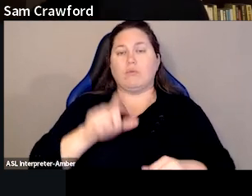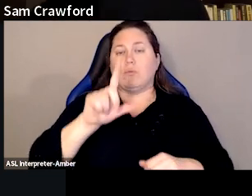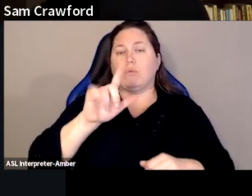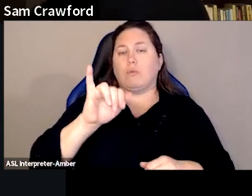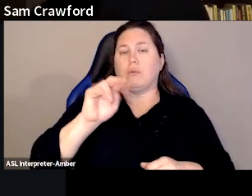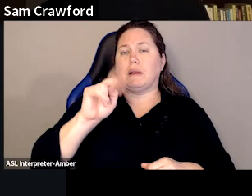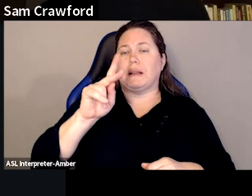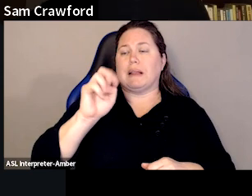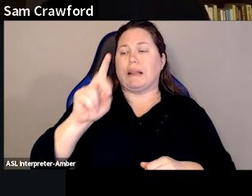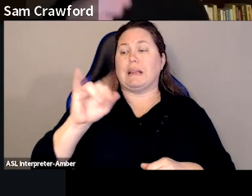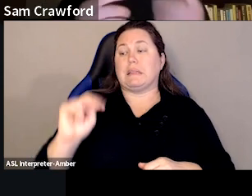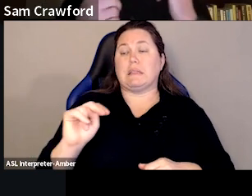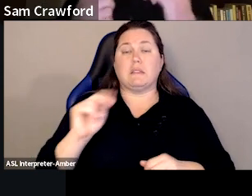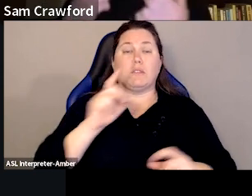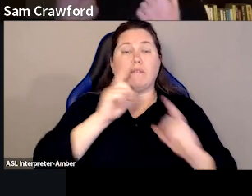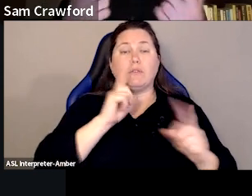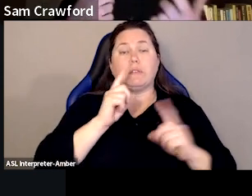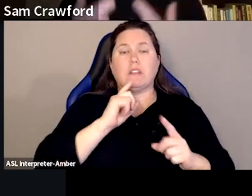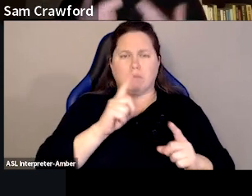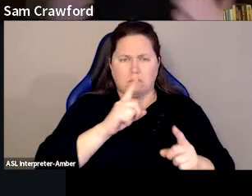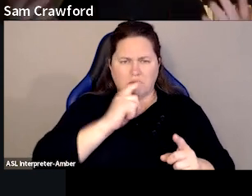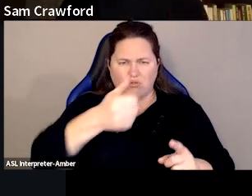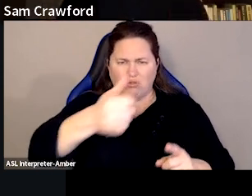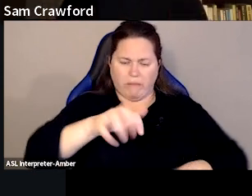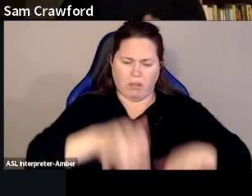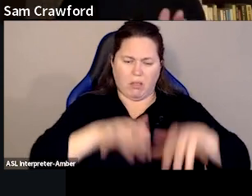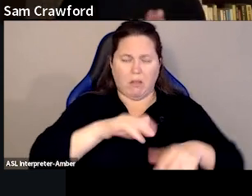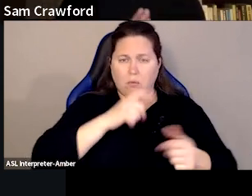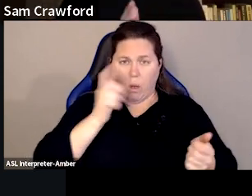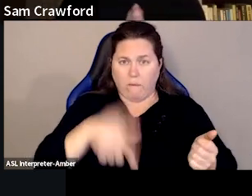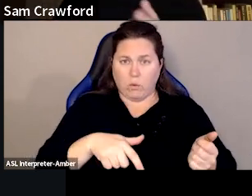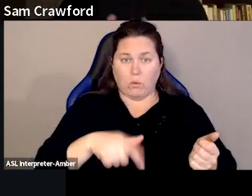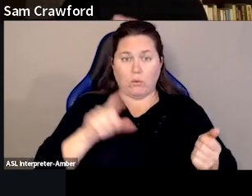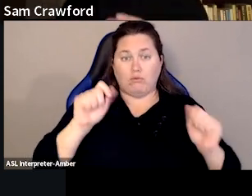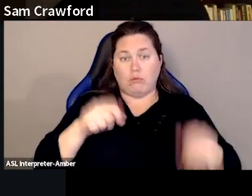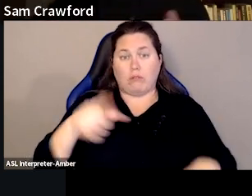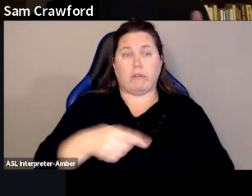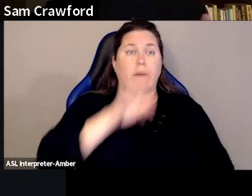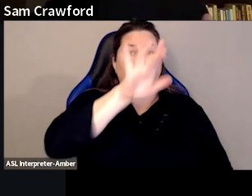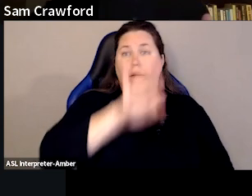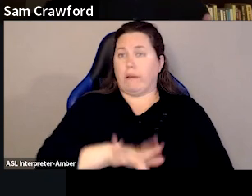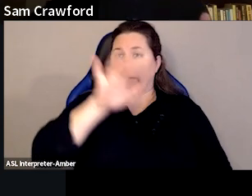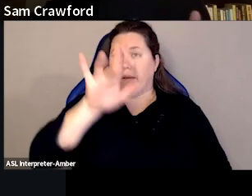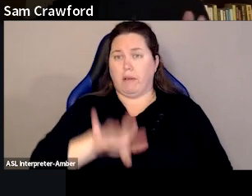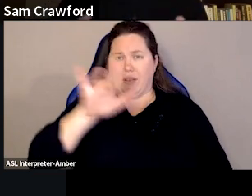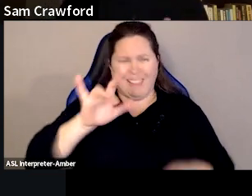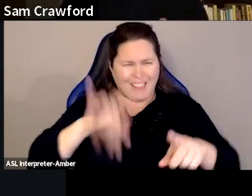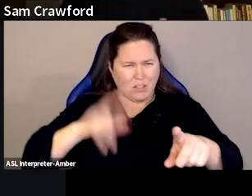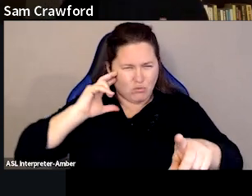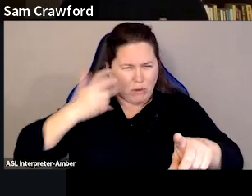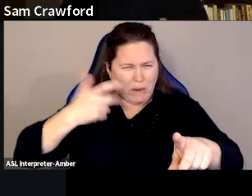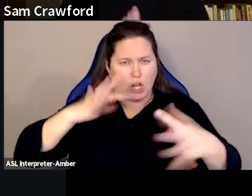you don't even have to type. You could literally just go back and forth pressing buttons. And this is crazy.